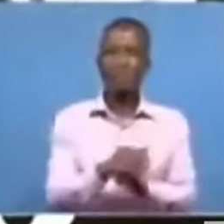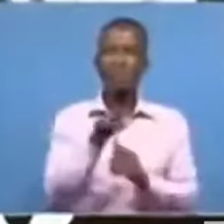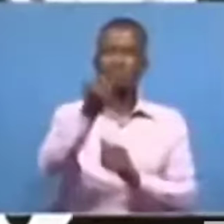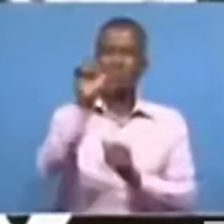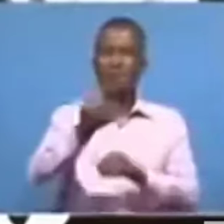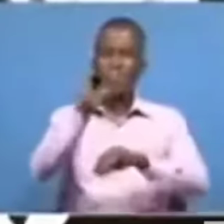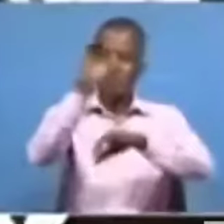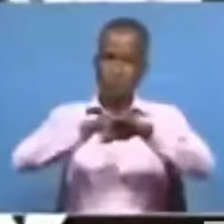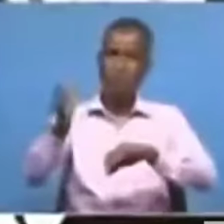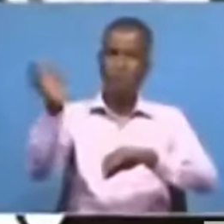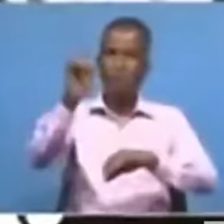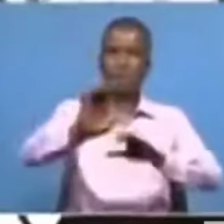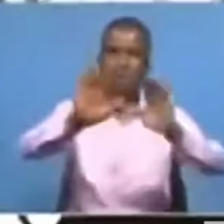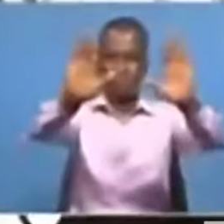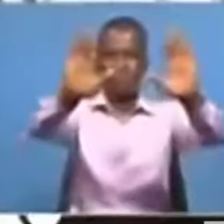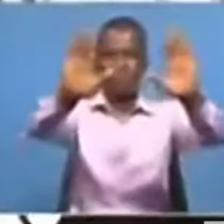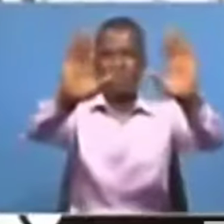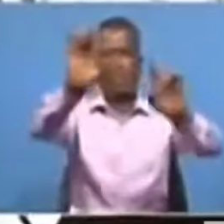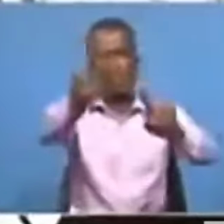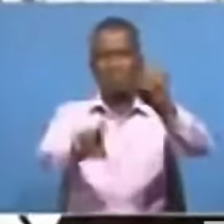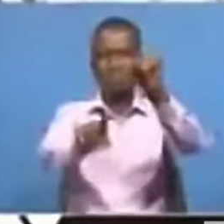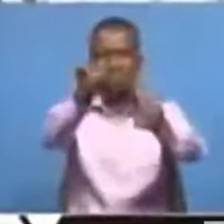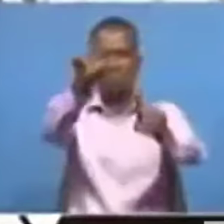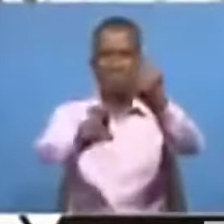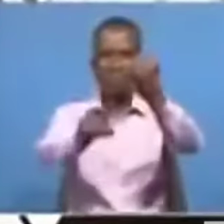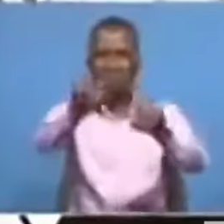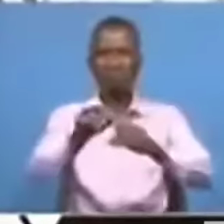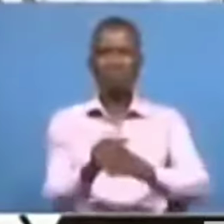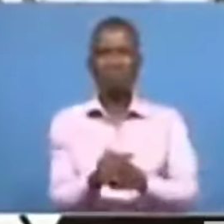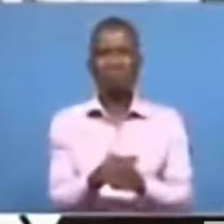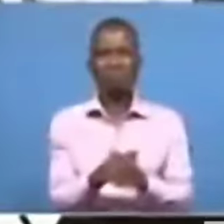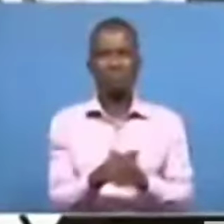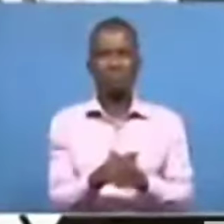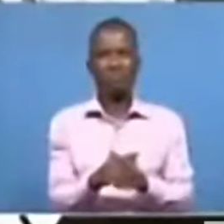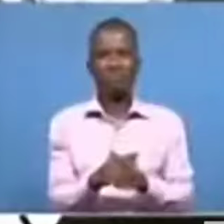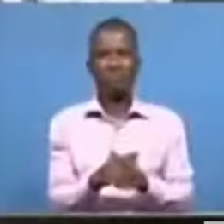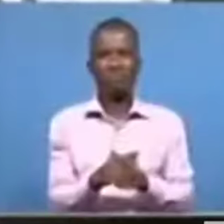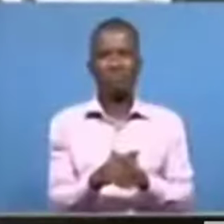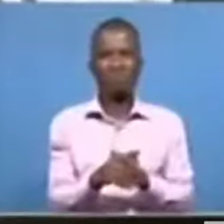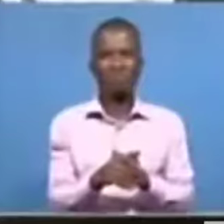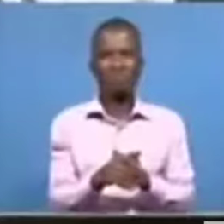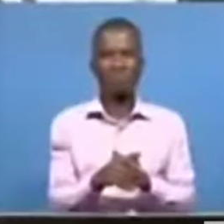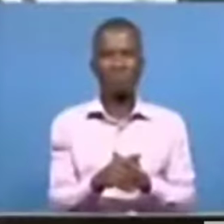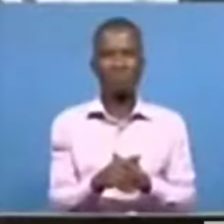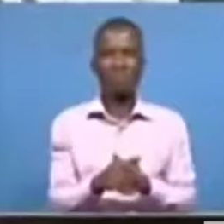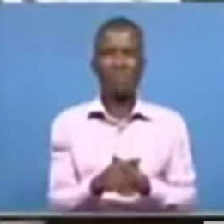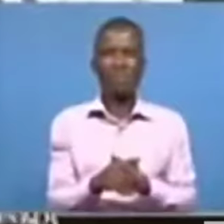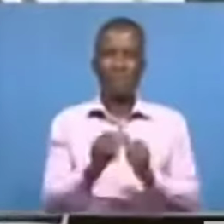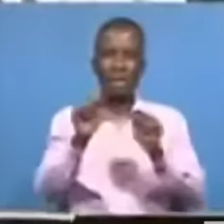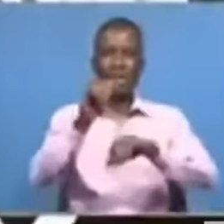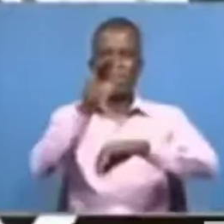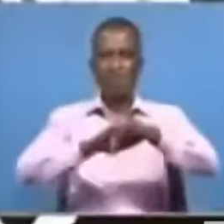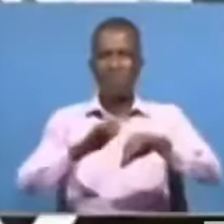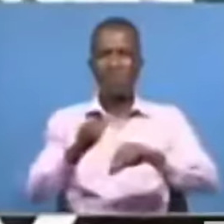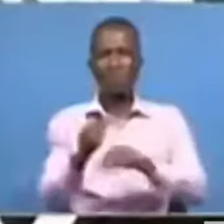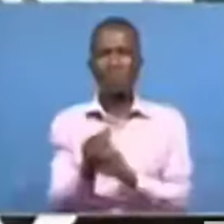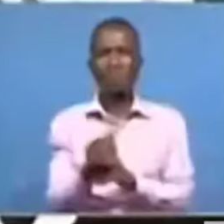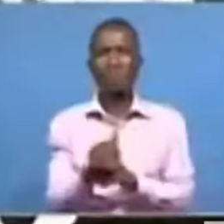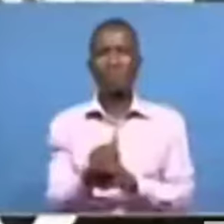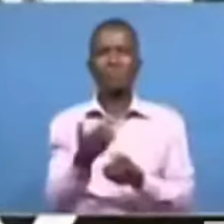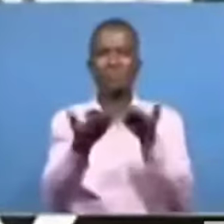called to enter the box as an adverse witness. You need not be in the box before, on the basis of your adverse testimony, you